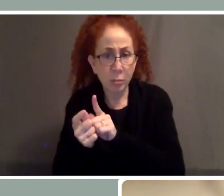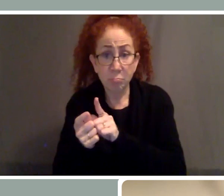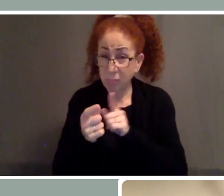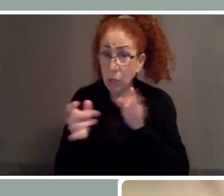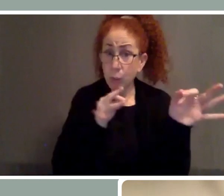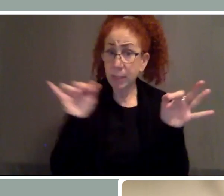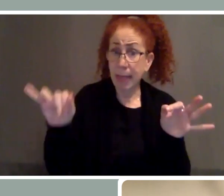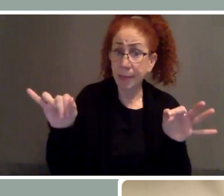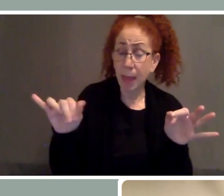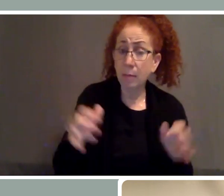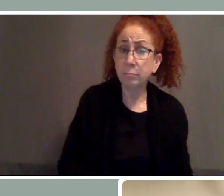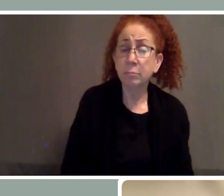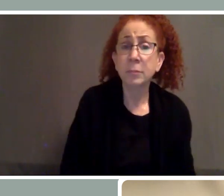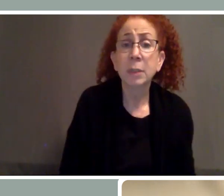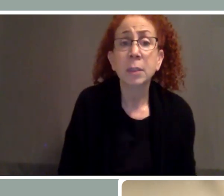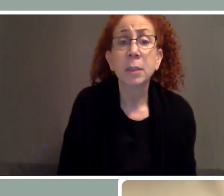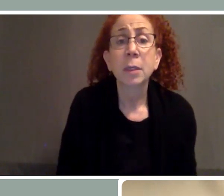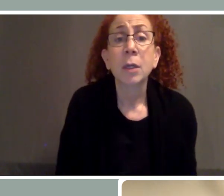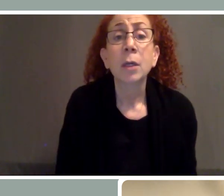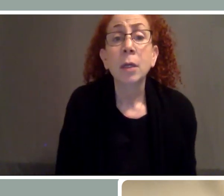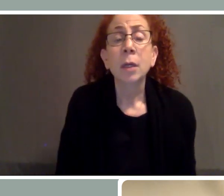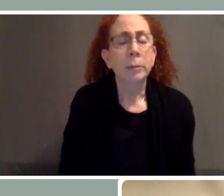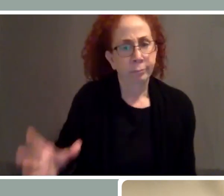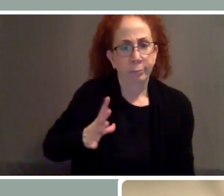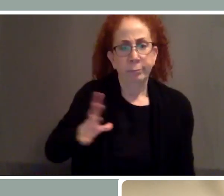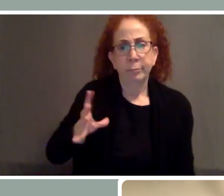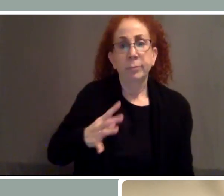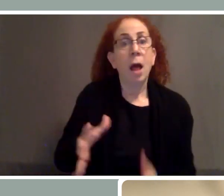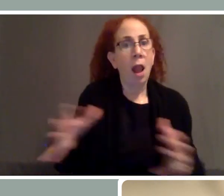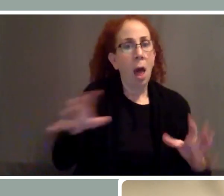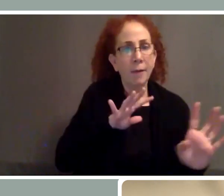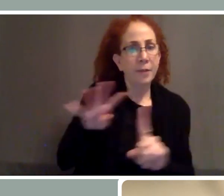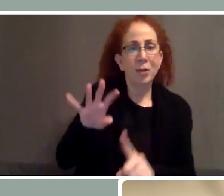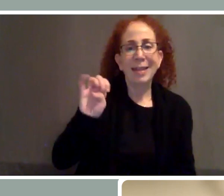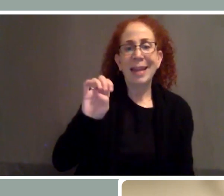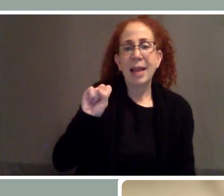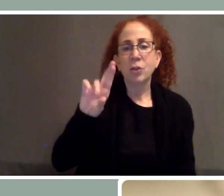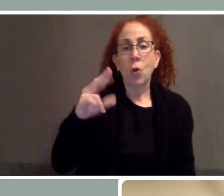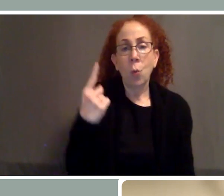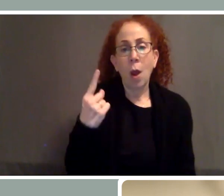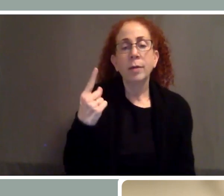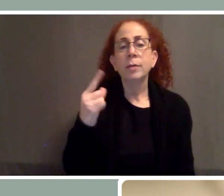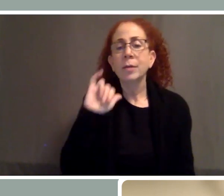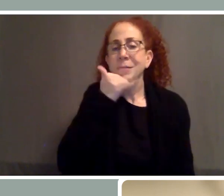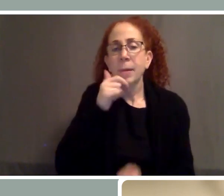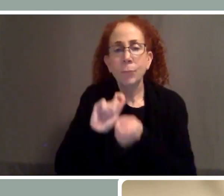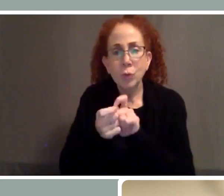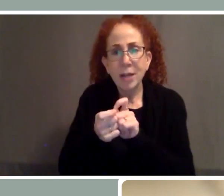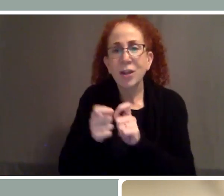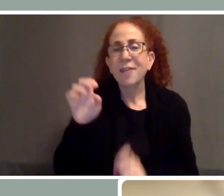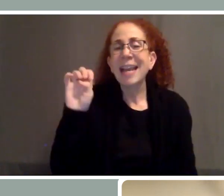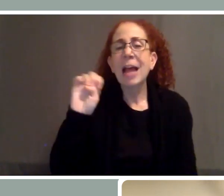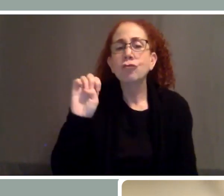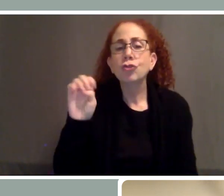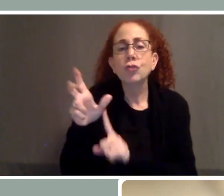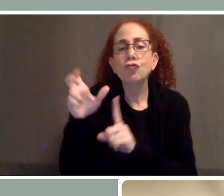and how that's being discussed? Yeah, absolutely. So there's a lot of interest. So an ESR1 mutation is a mutation in that estrogen